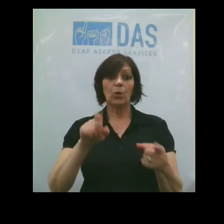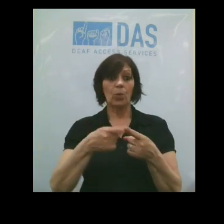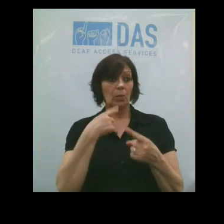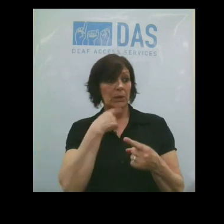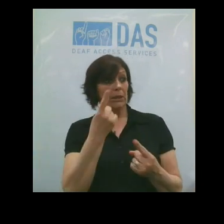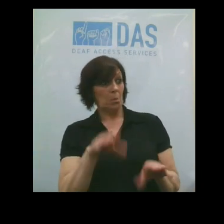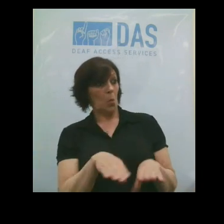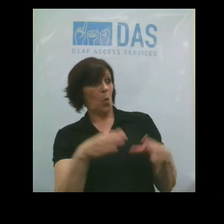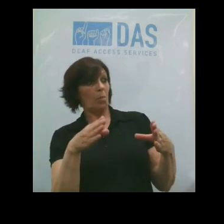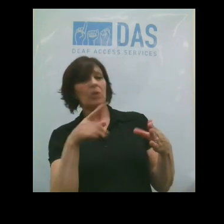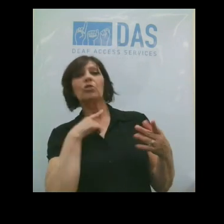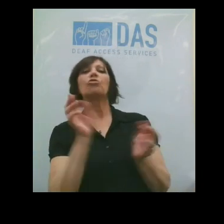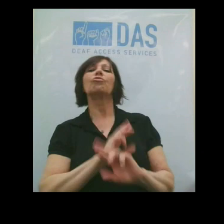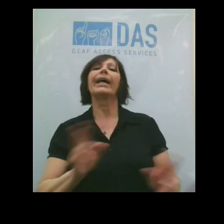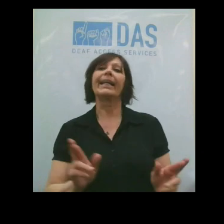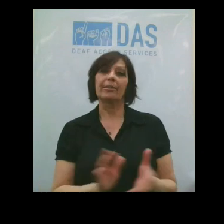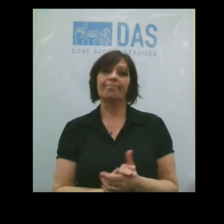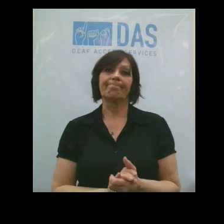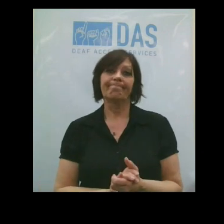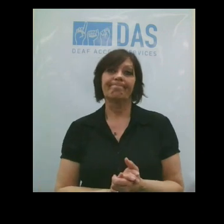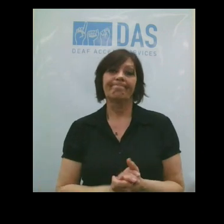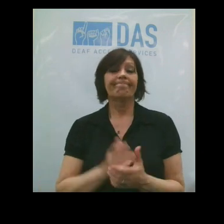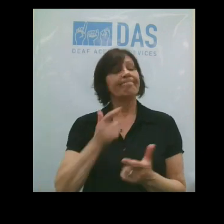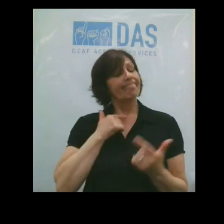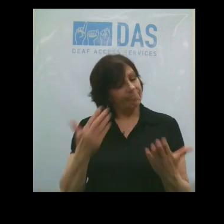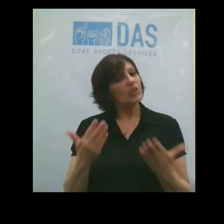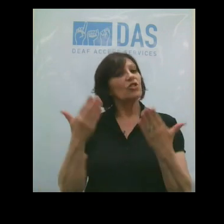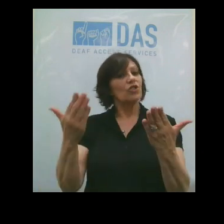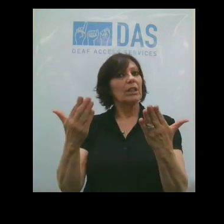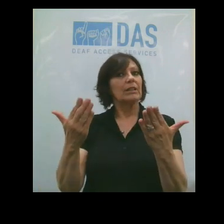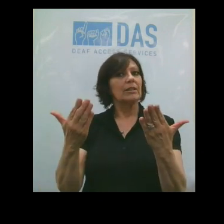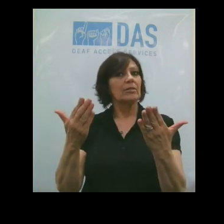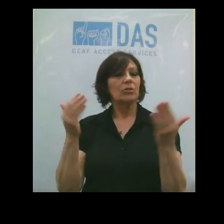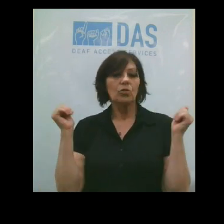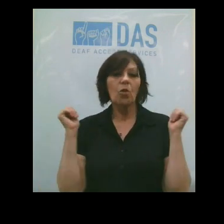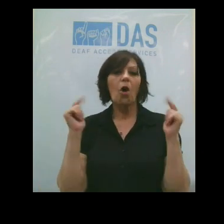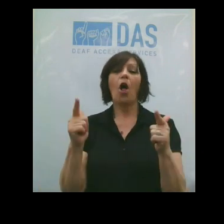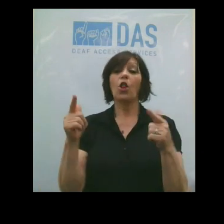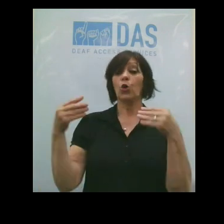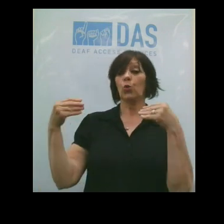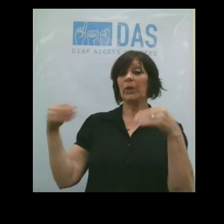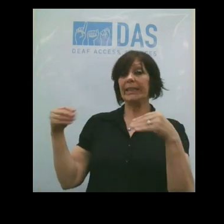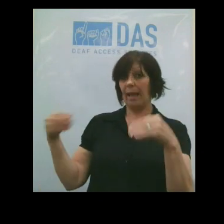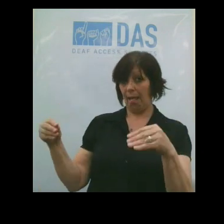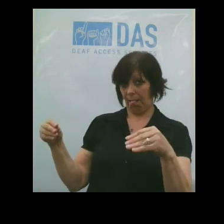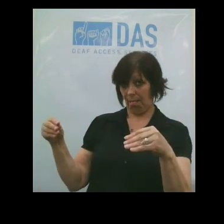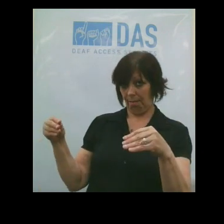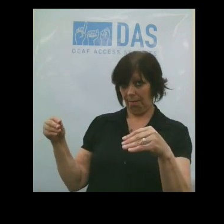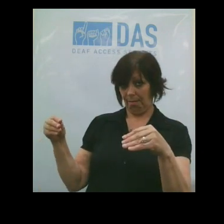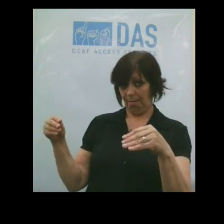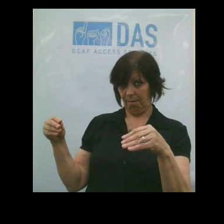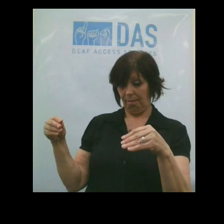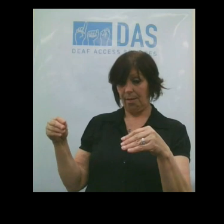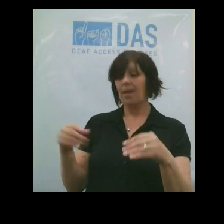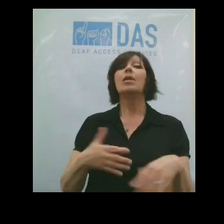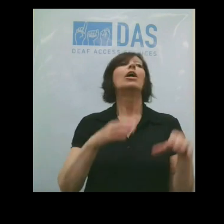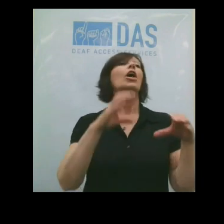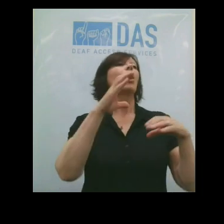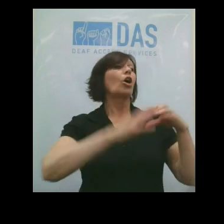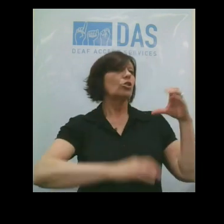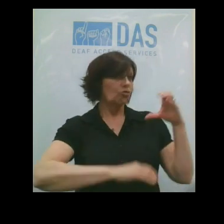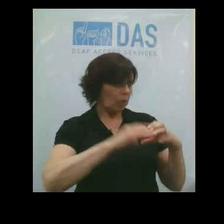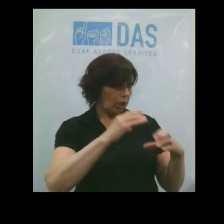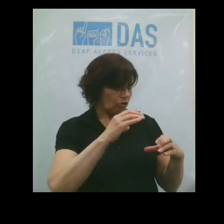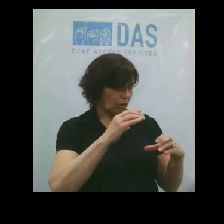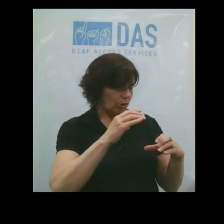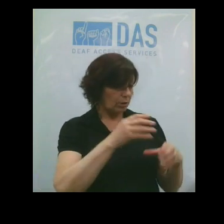we technically reopen on. So I would suggest to all in the retail, the construction, as